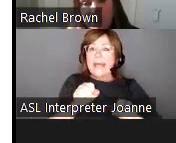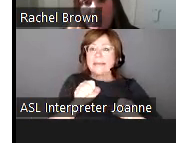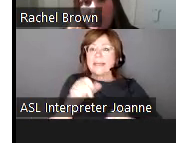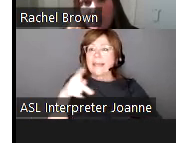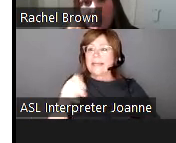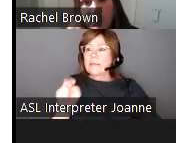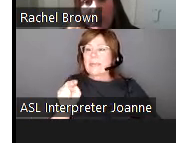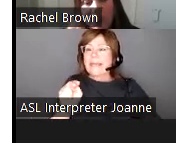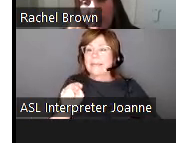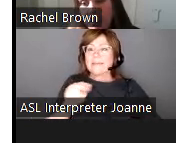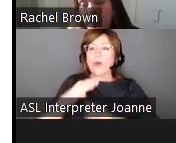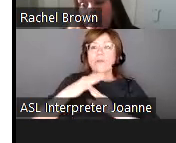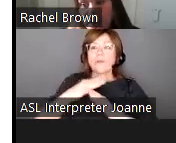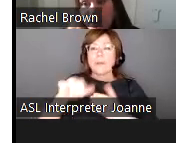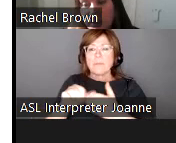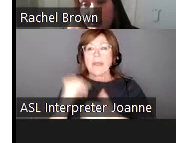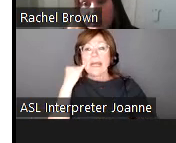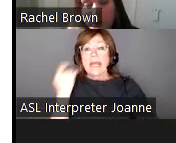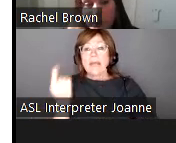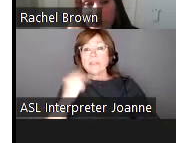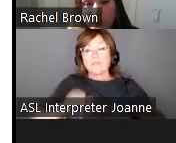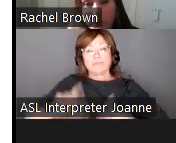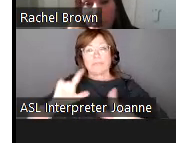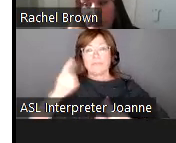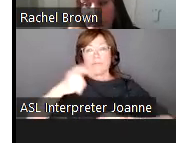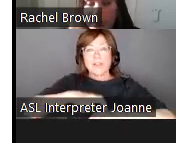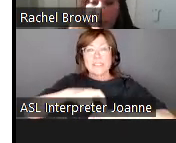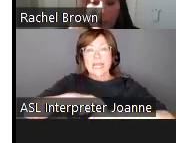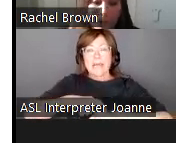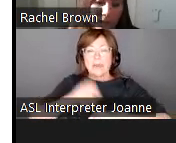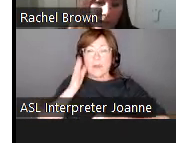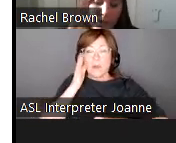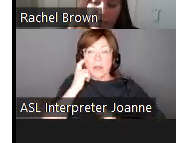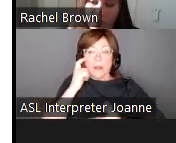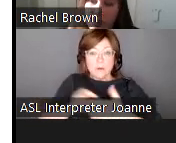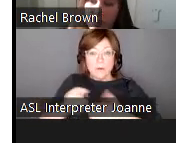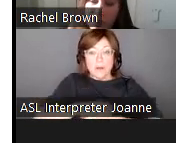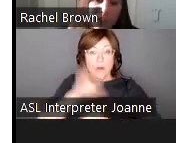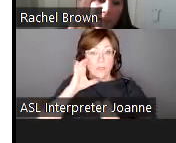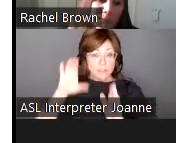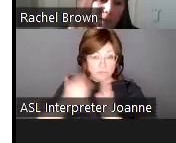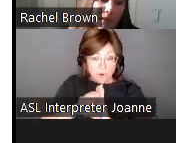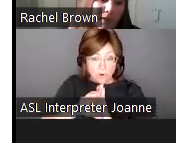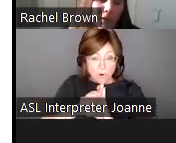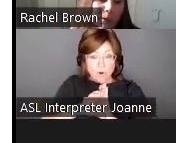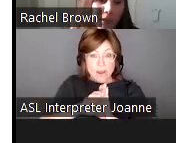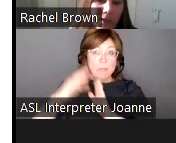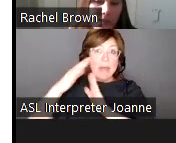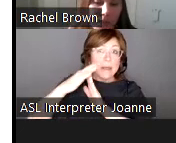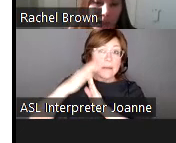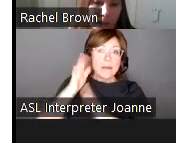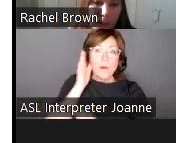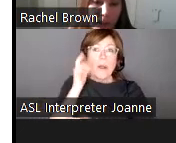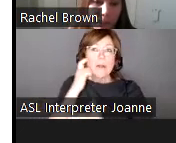for the first time, not only is the cover photo going to be something that they see immediately, but they're going